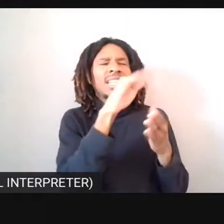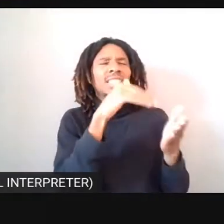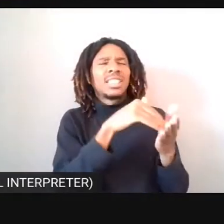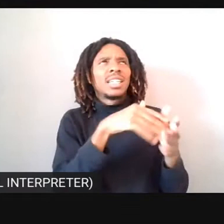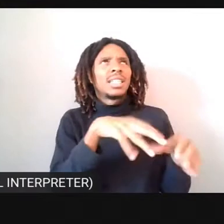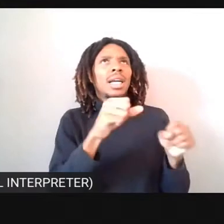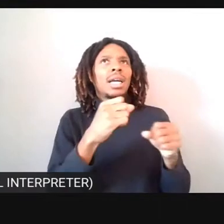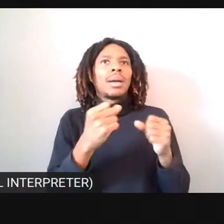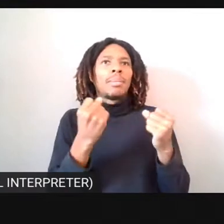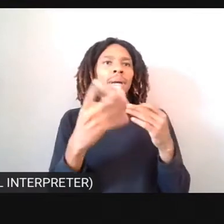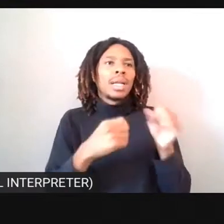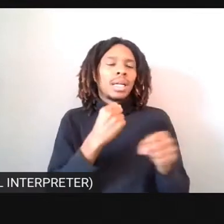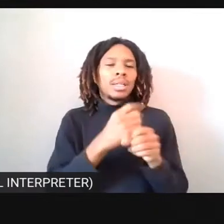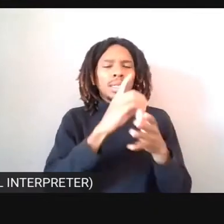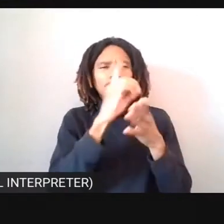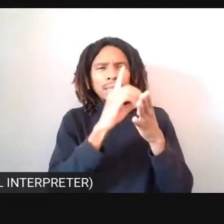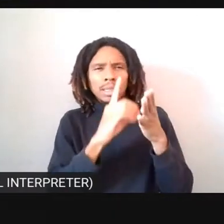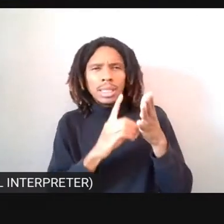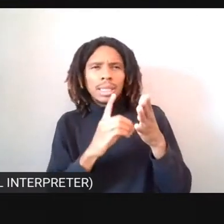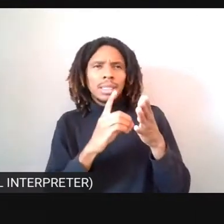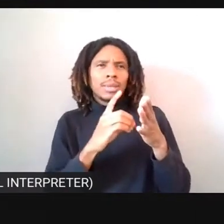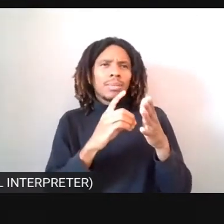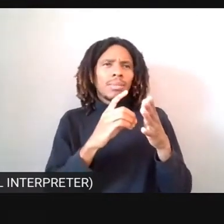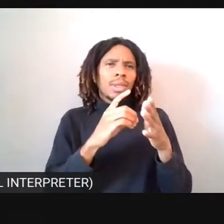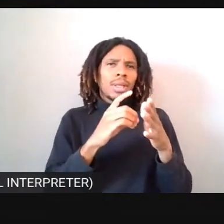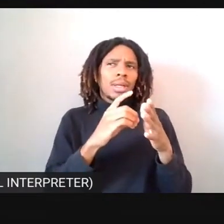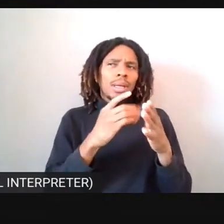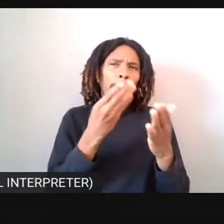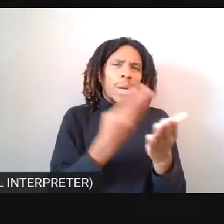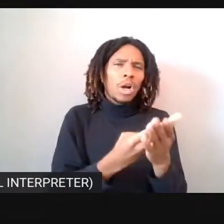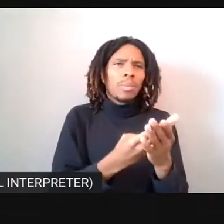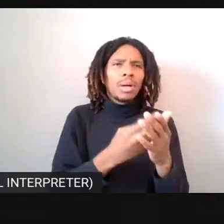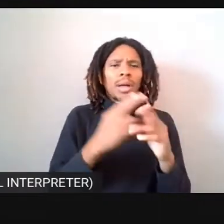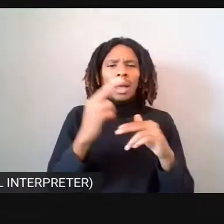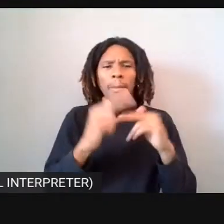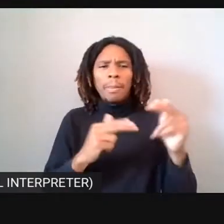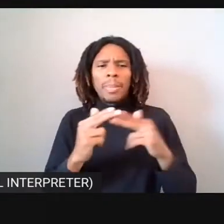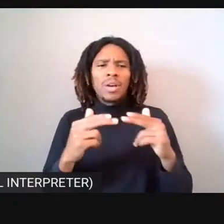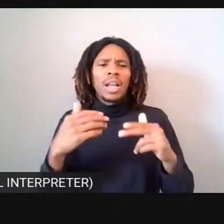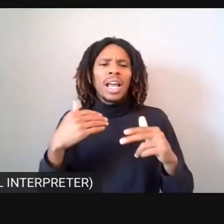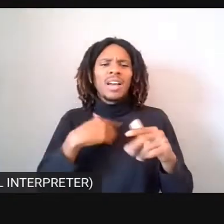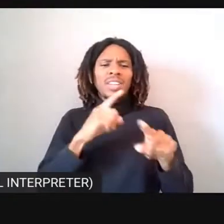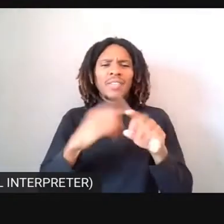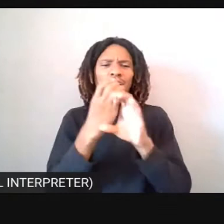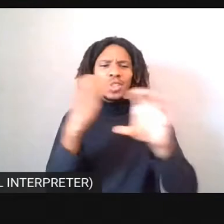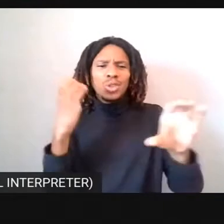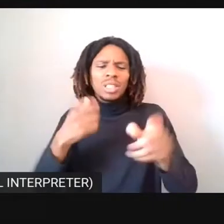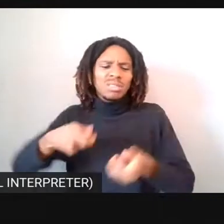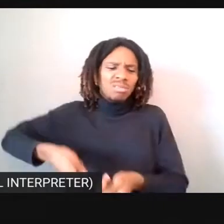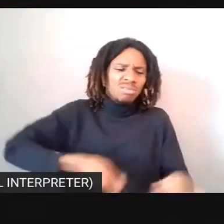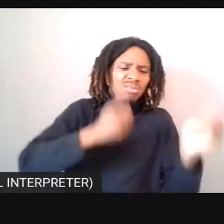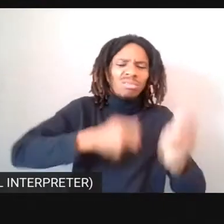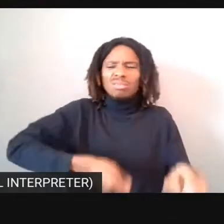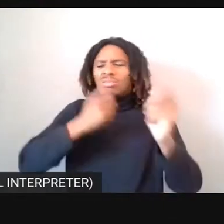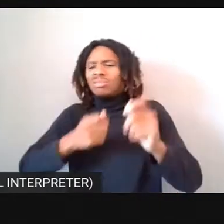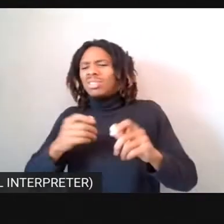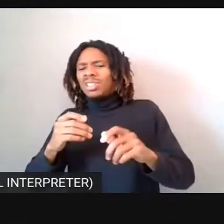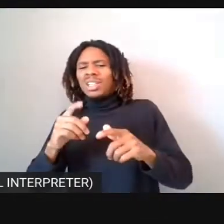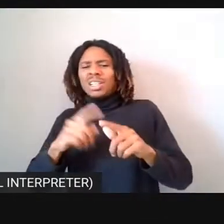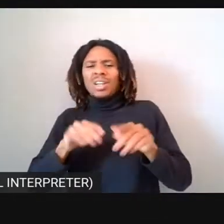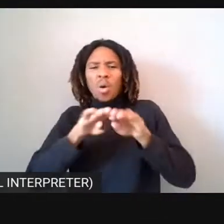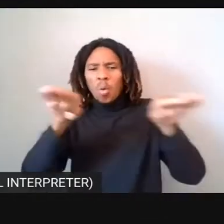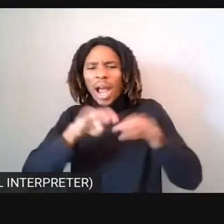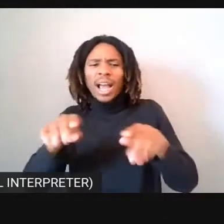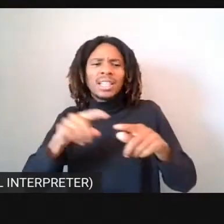years to design and permit and build. It's got bulldozers and trucks and racks and cables